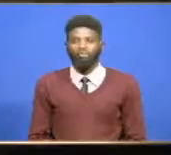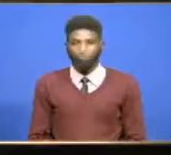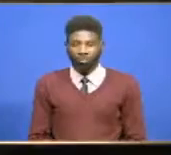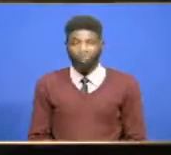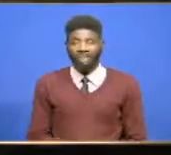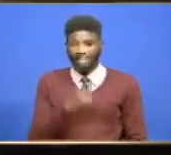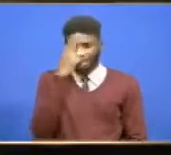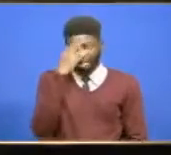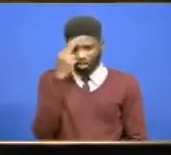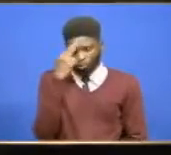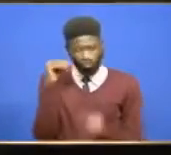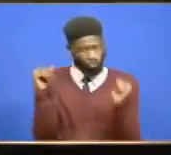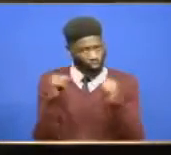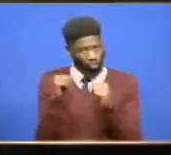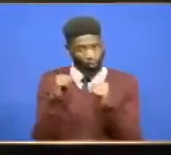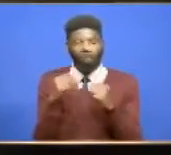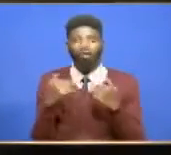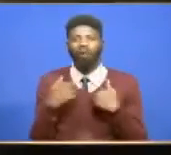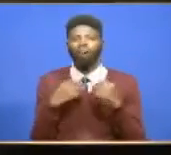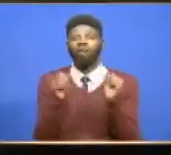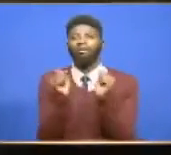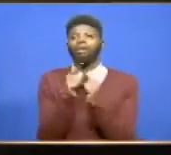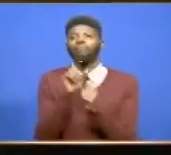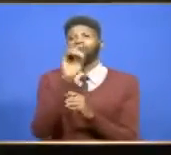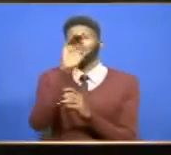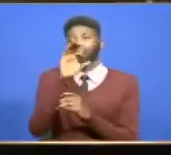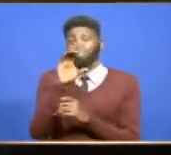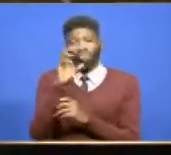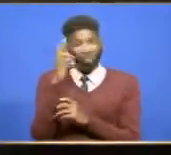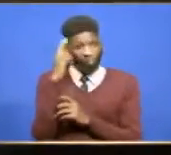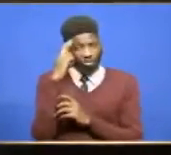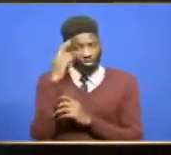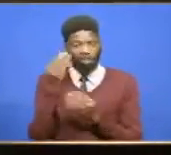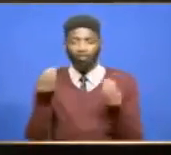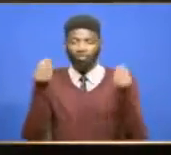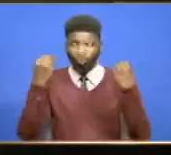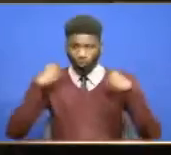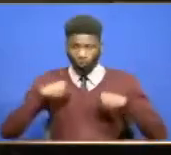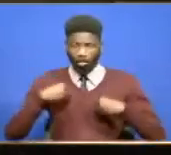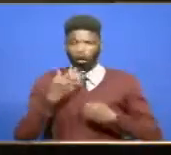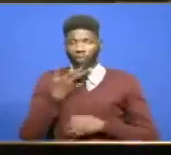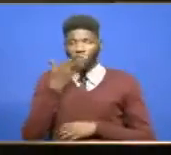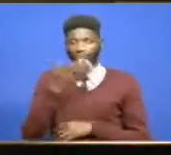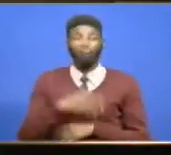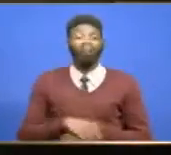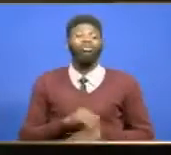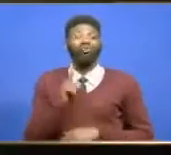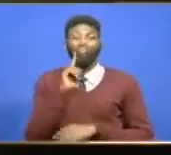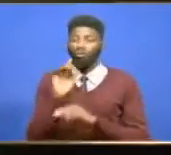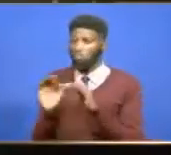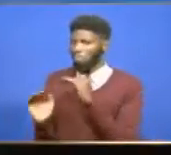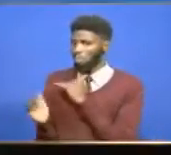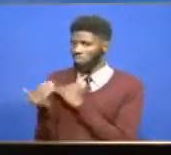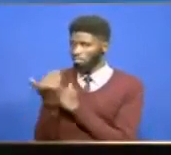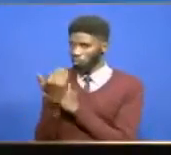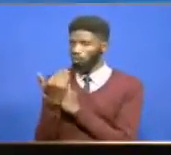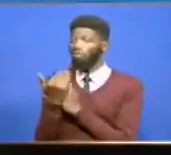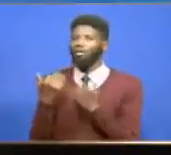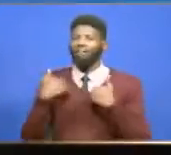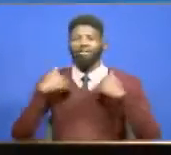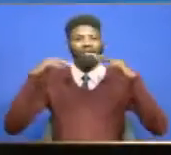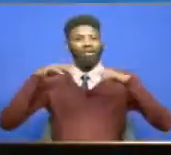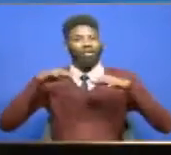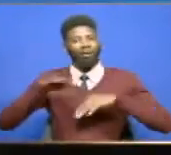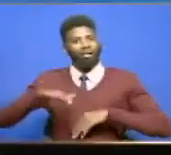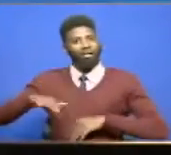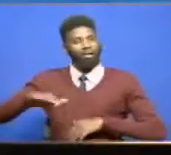as low as 11 degrees Celsius. Remember to stay warm in that region. Tomorrow morning, we are waking up to rains in most